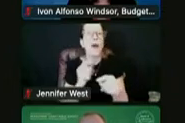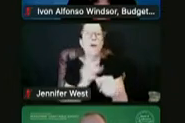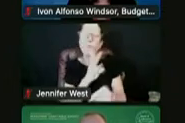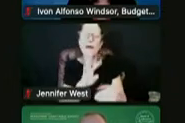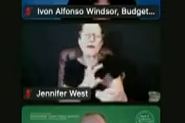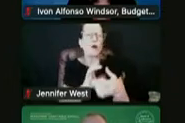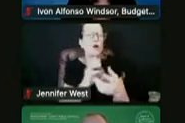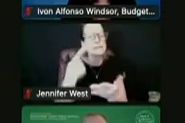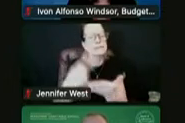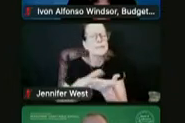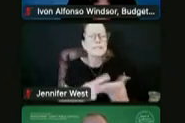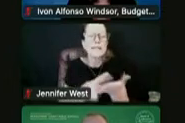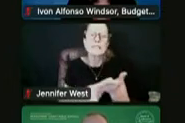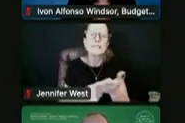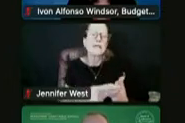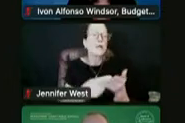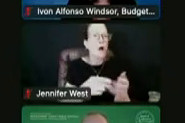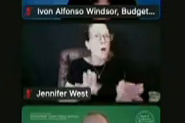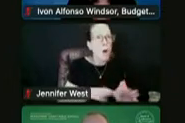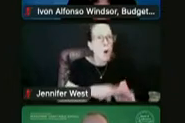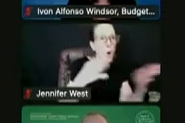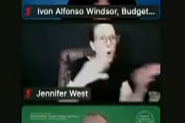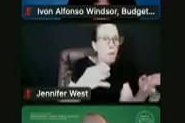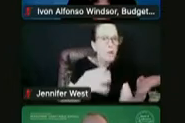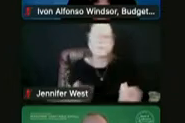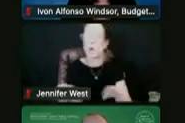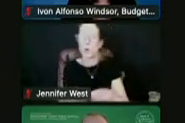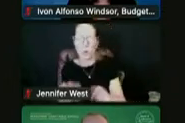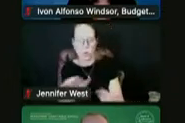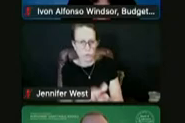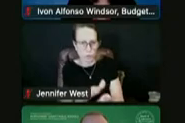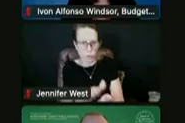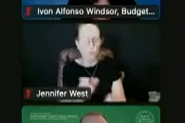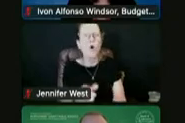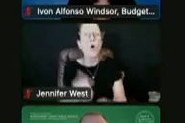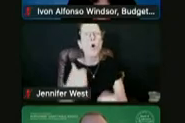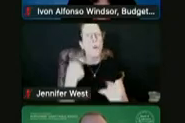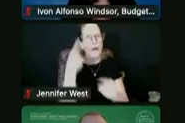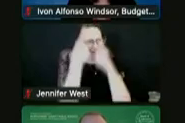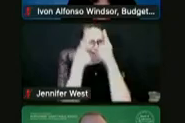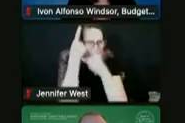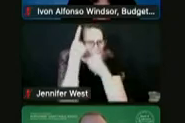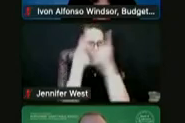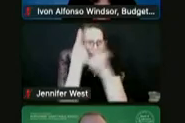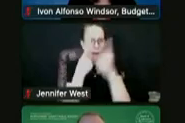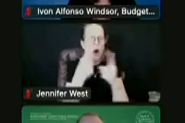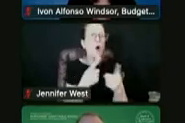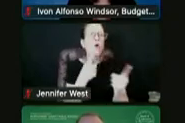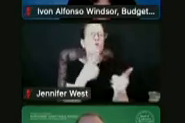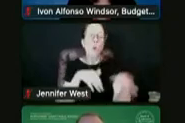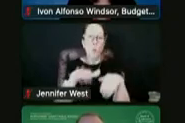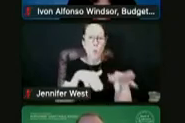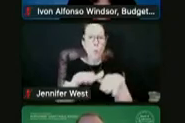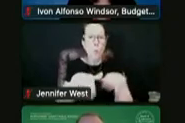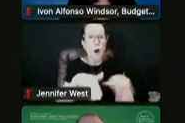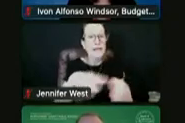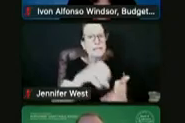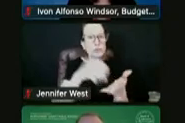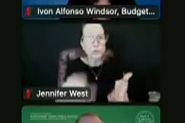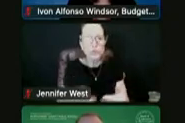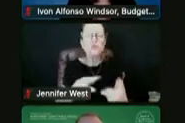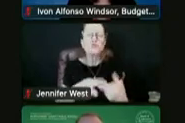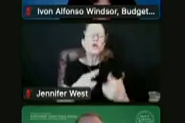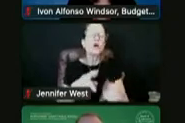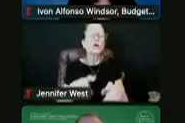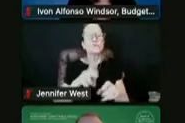students, specifically the safety of our walkers and drivers in a large school system. So the decision was made to